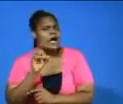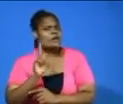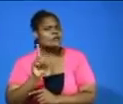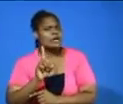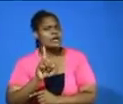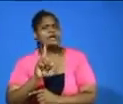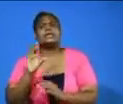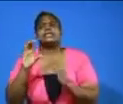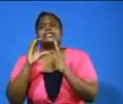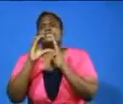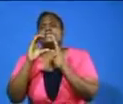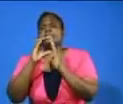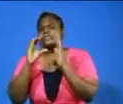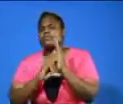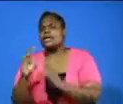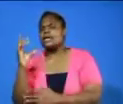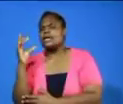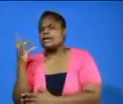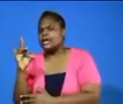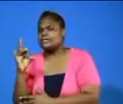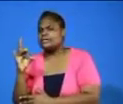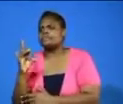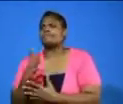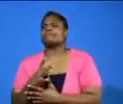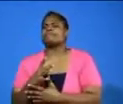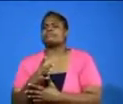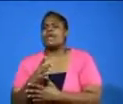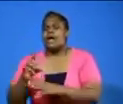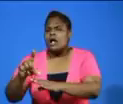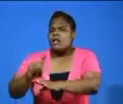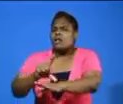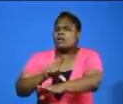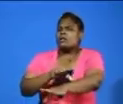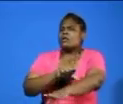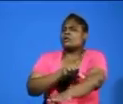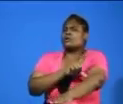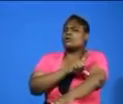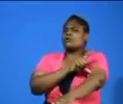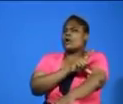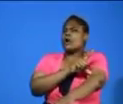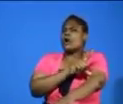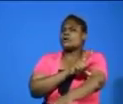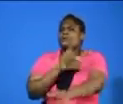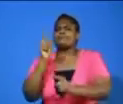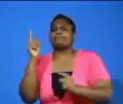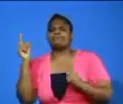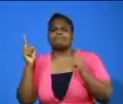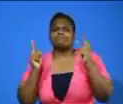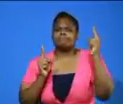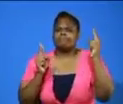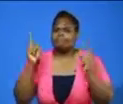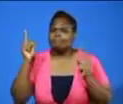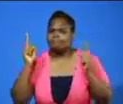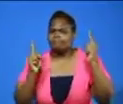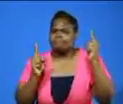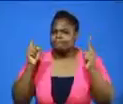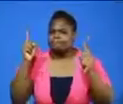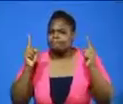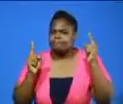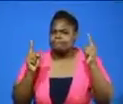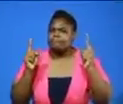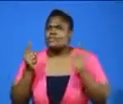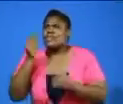between chapters 18 and... How long will you halt between two opinions? If